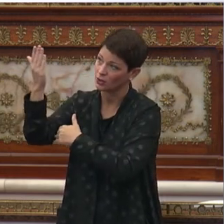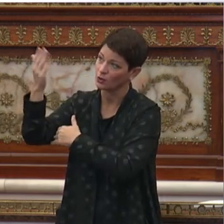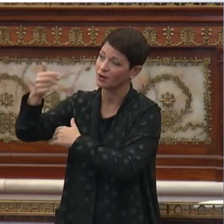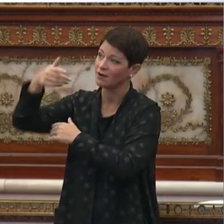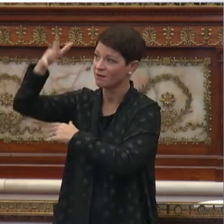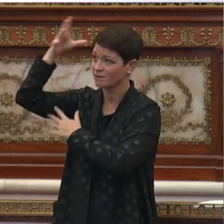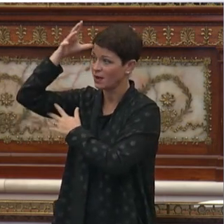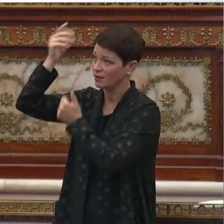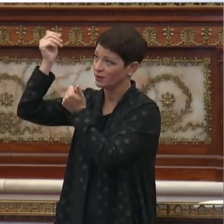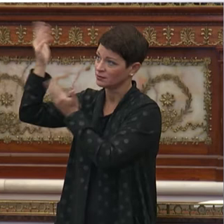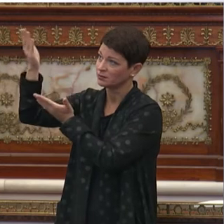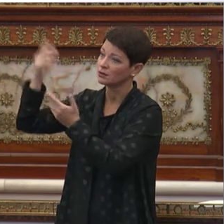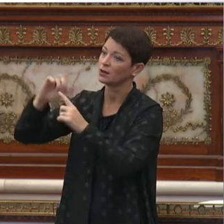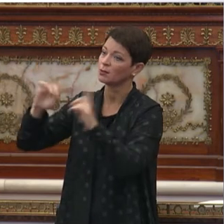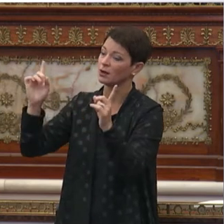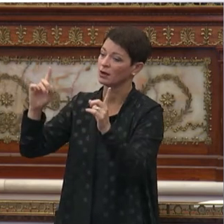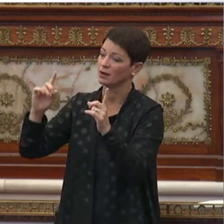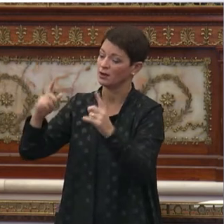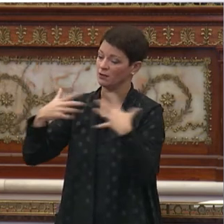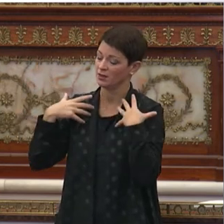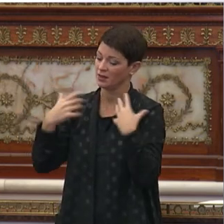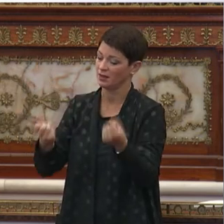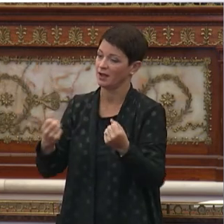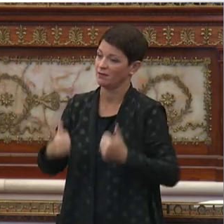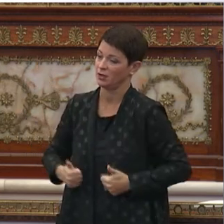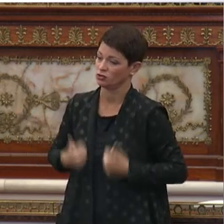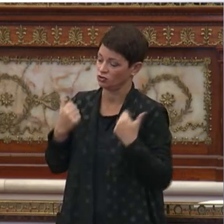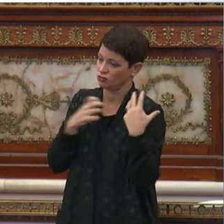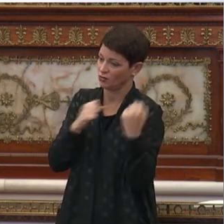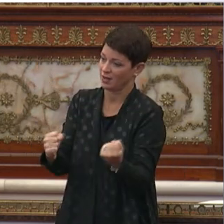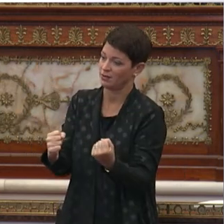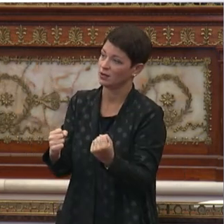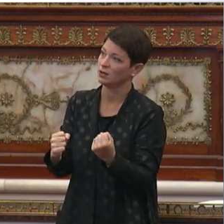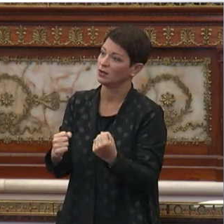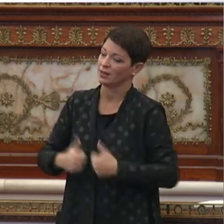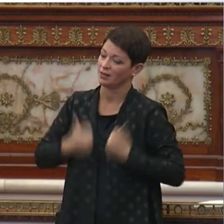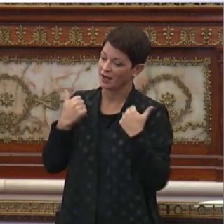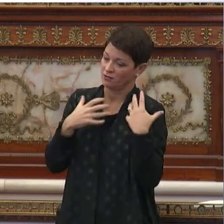Father, for life and strength, for health.